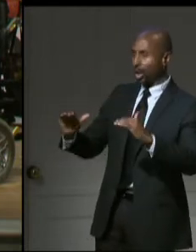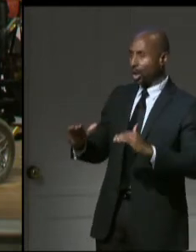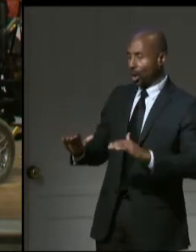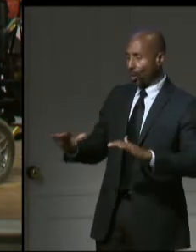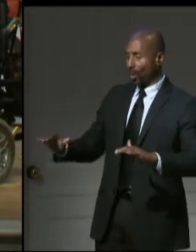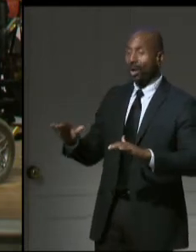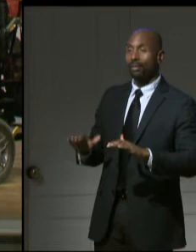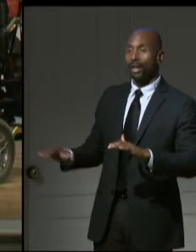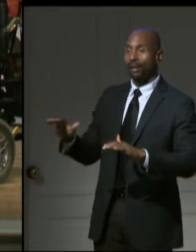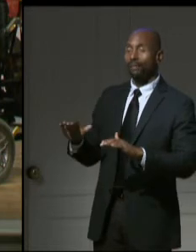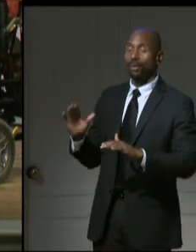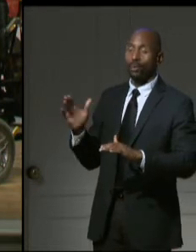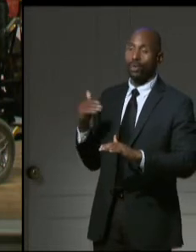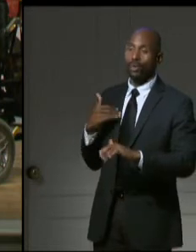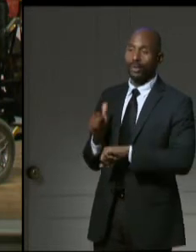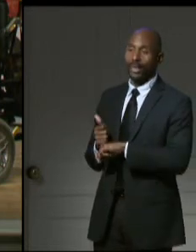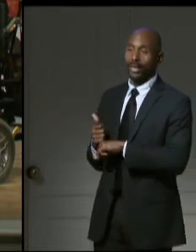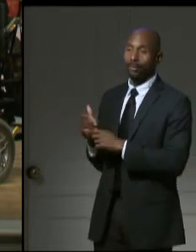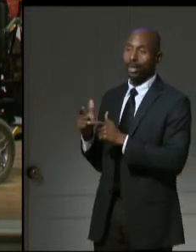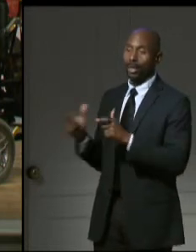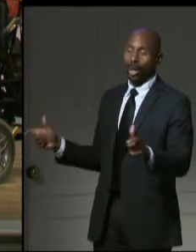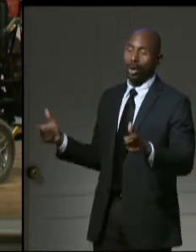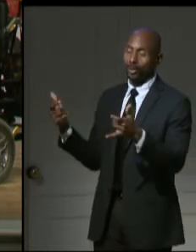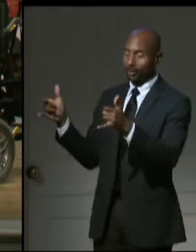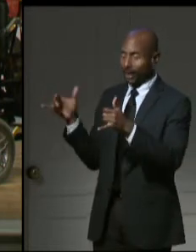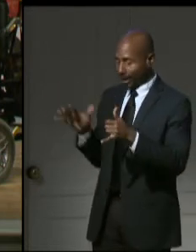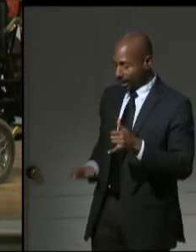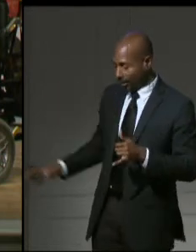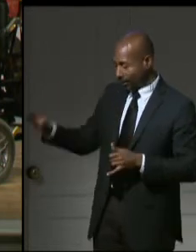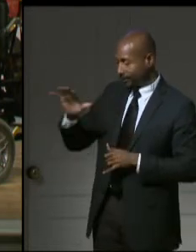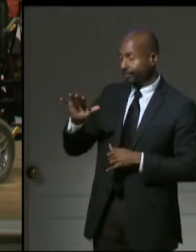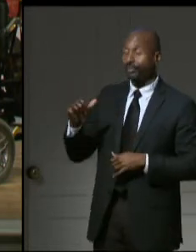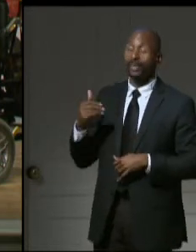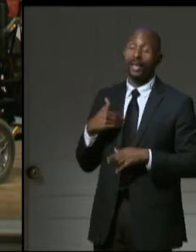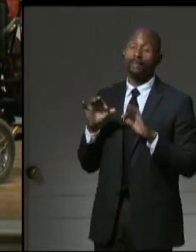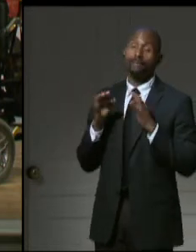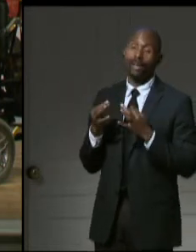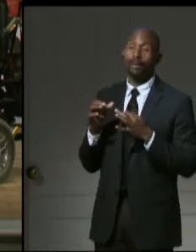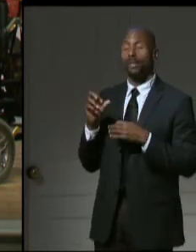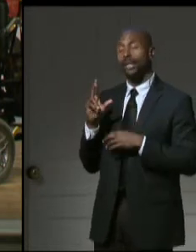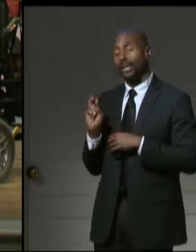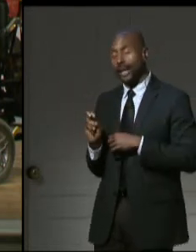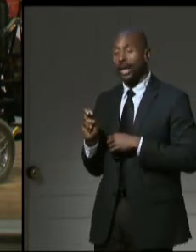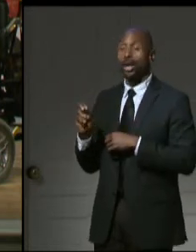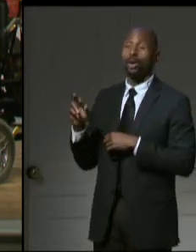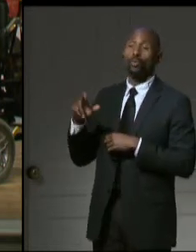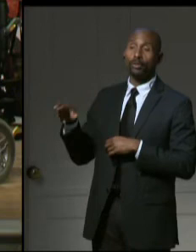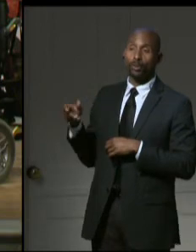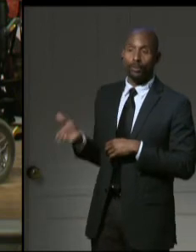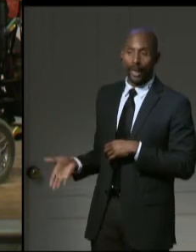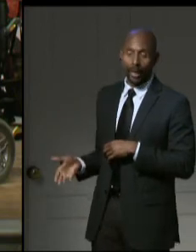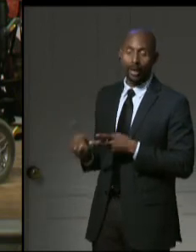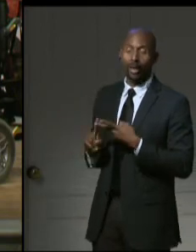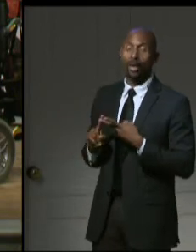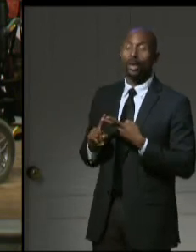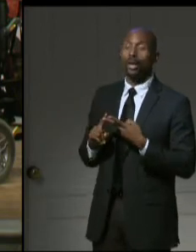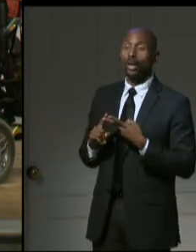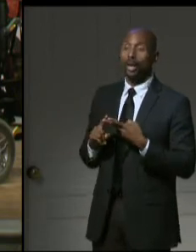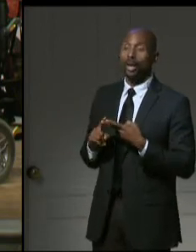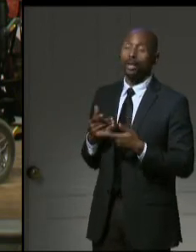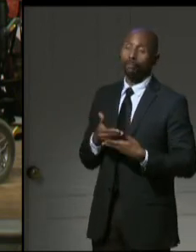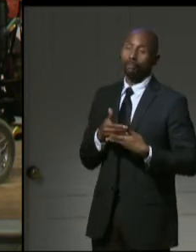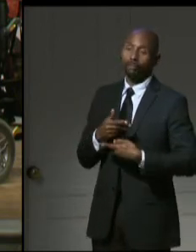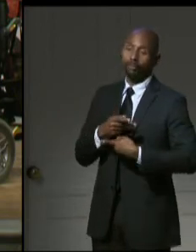be a large play area, there'll be a family care restroom, there will be a nursing room